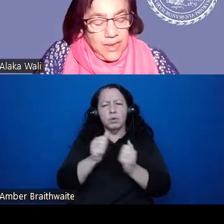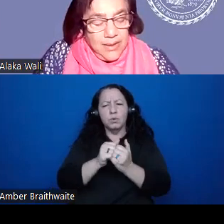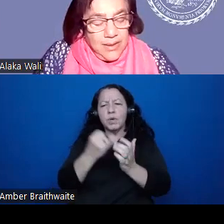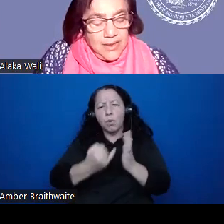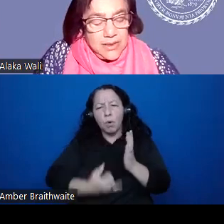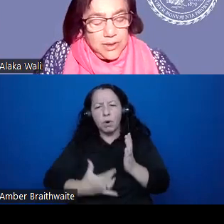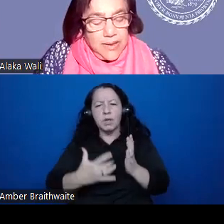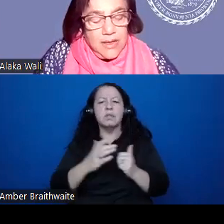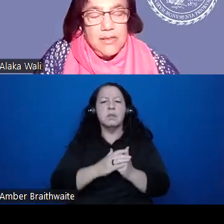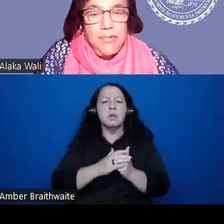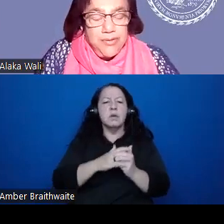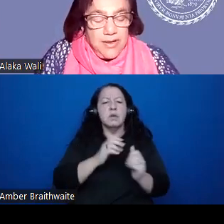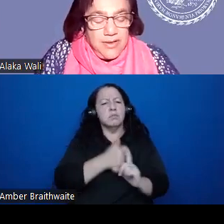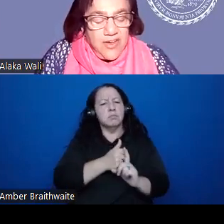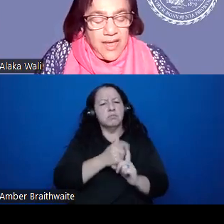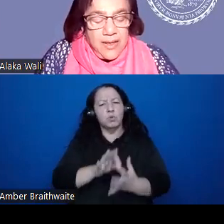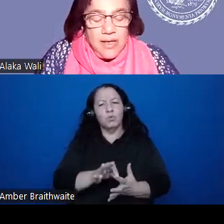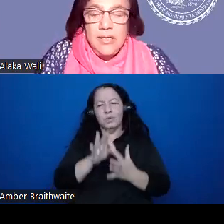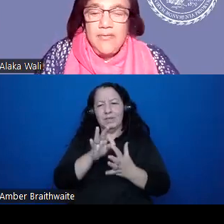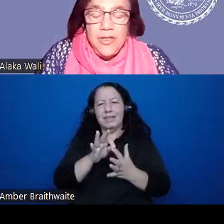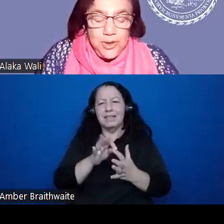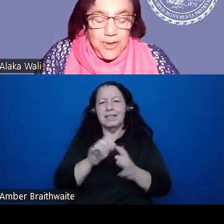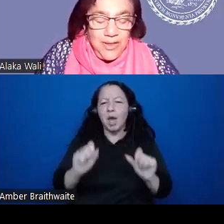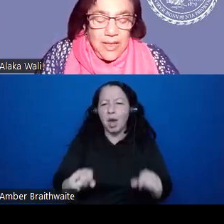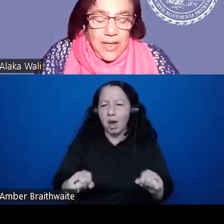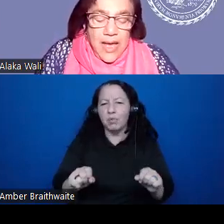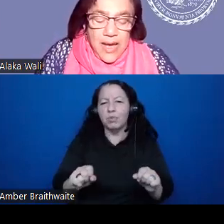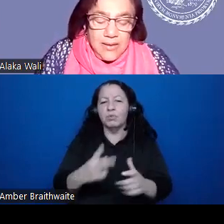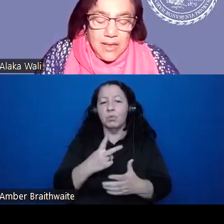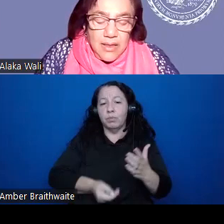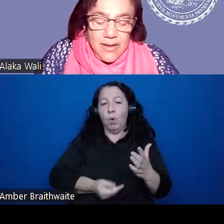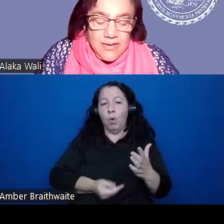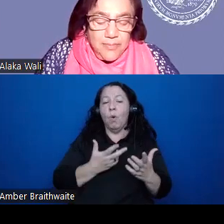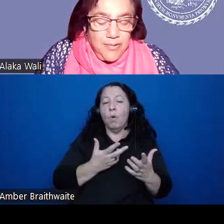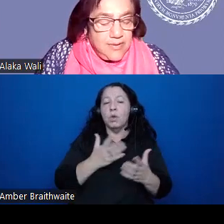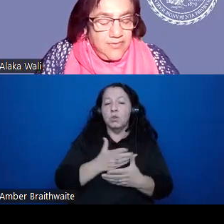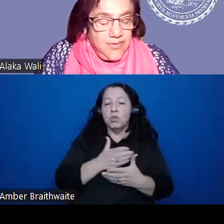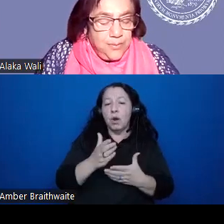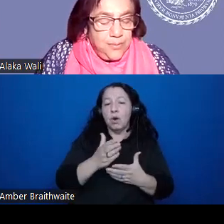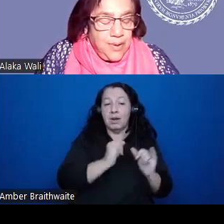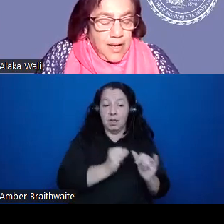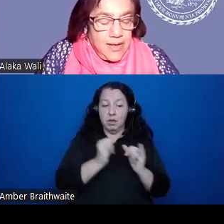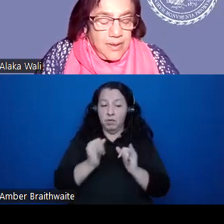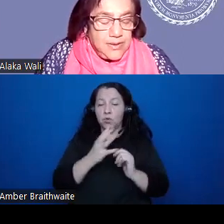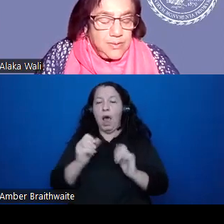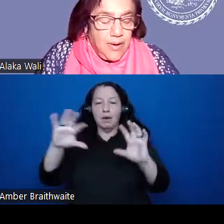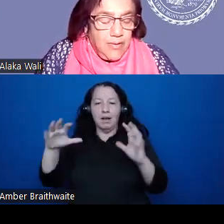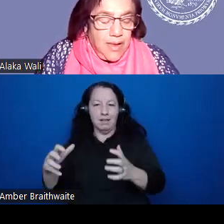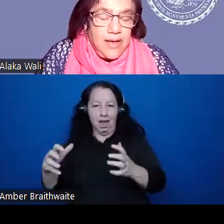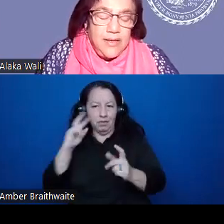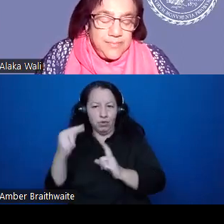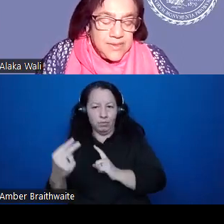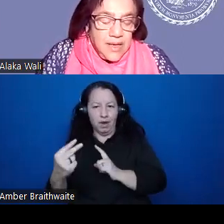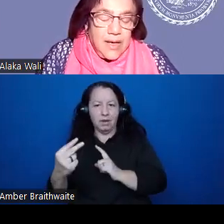are uniquely situated to both convey an individual and a collective point of view on the